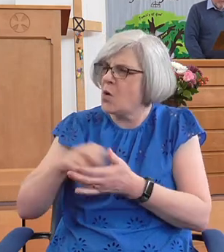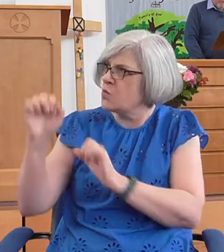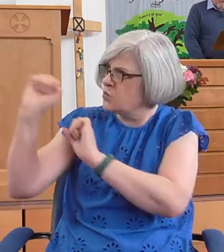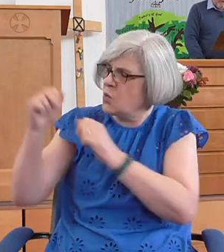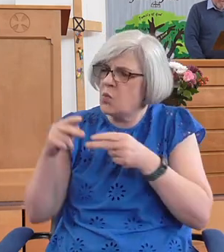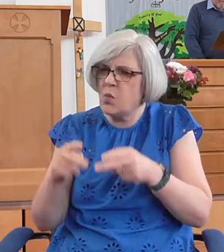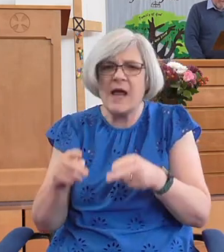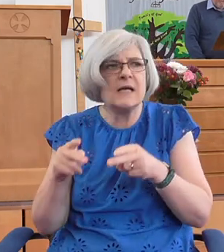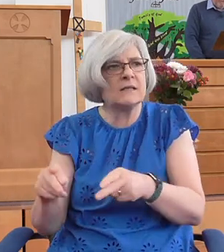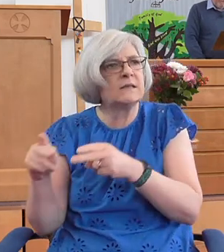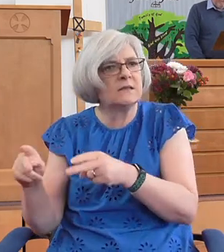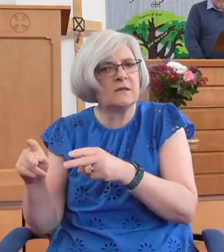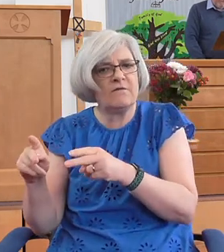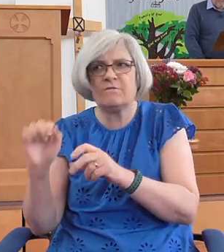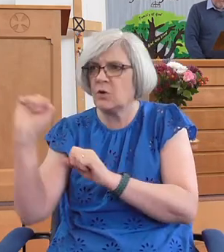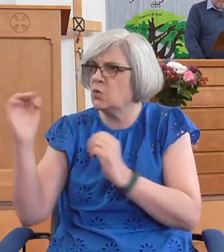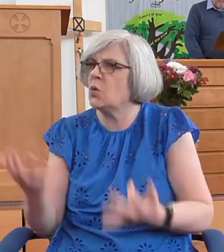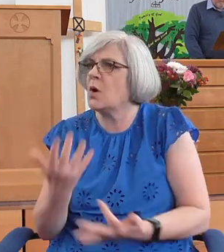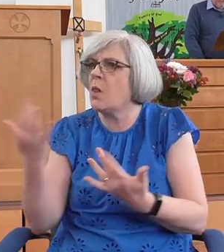your holy name.